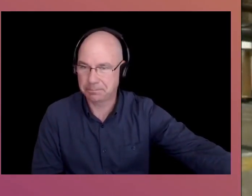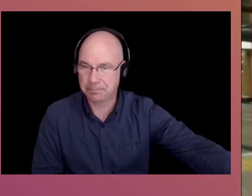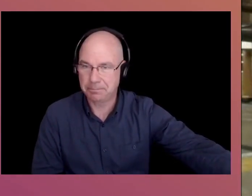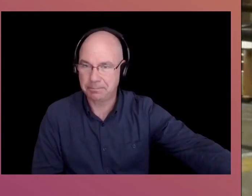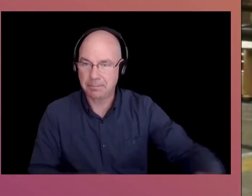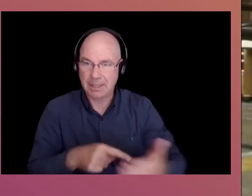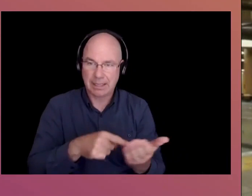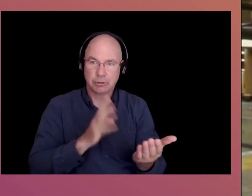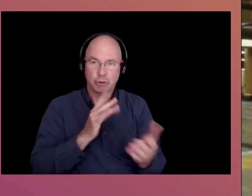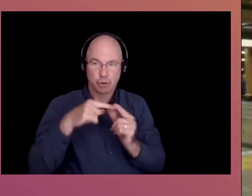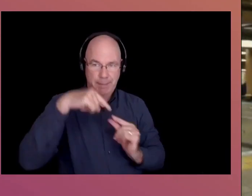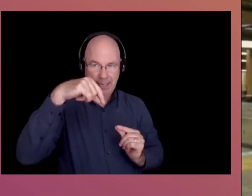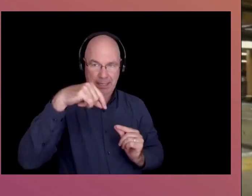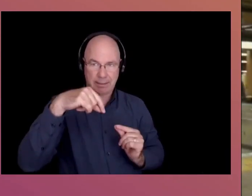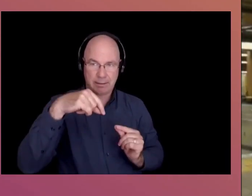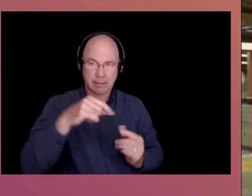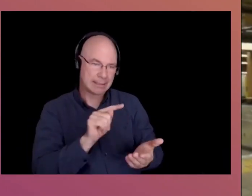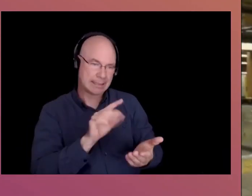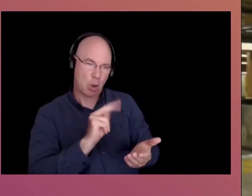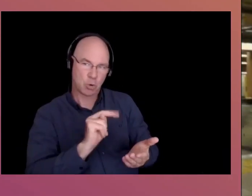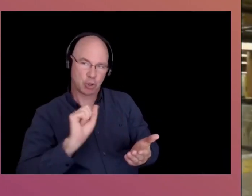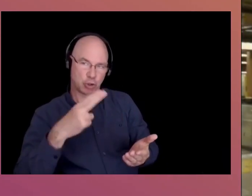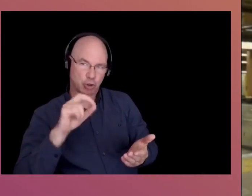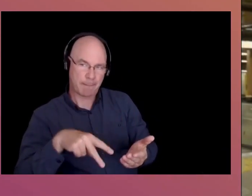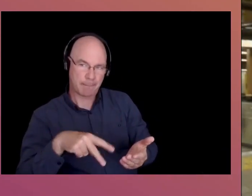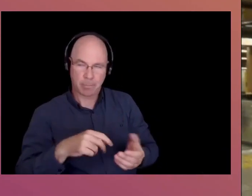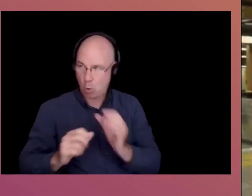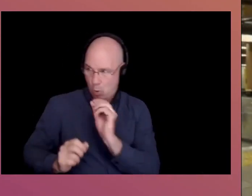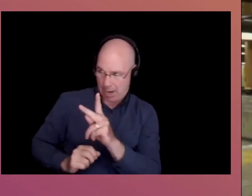Taoru-san. Towel shop. Okay, I'll